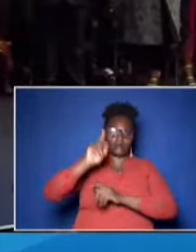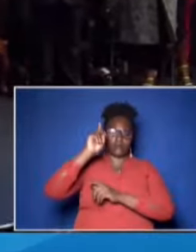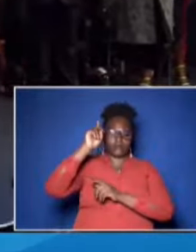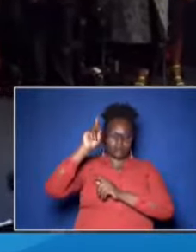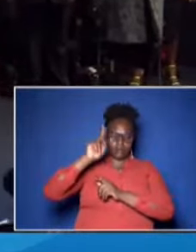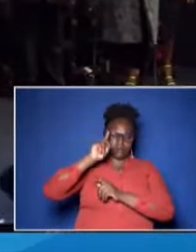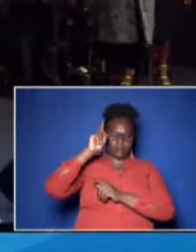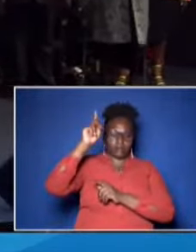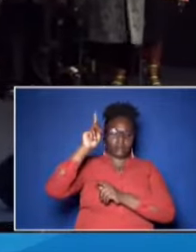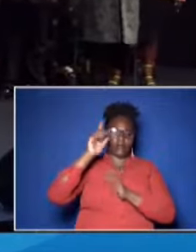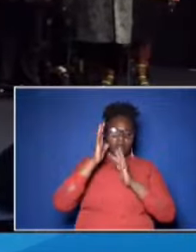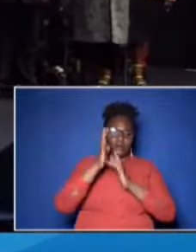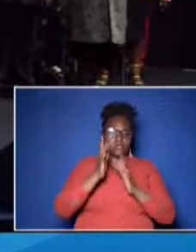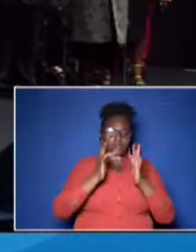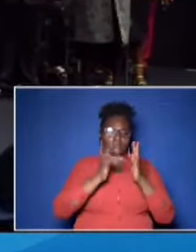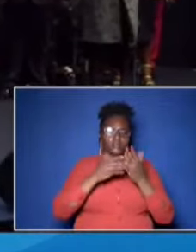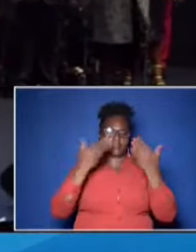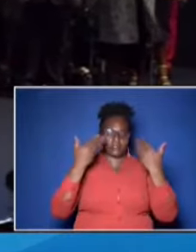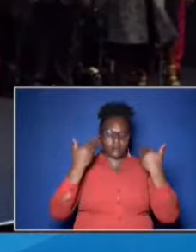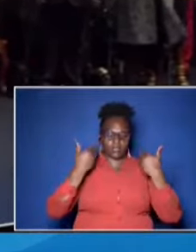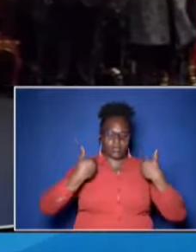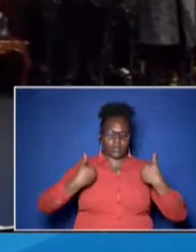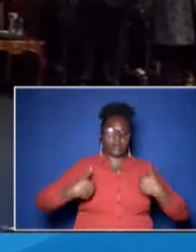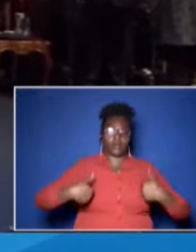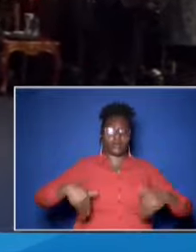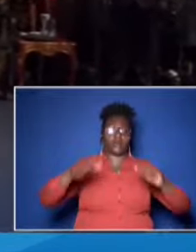Jore Jesus